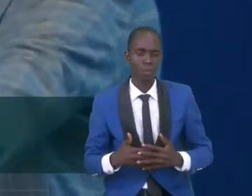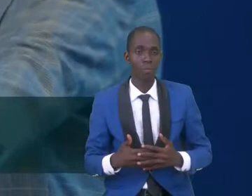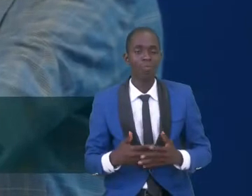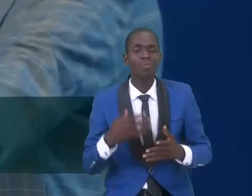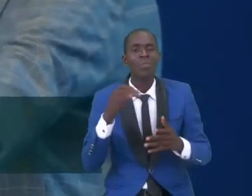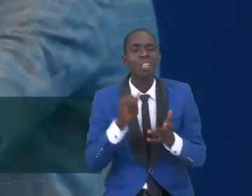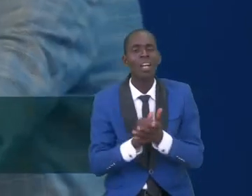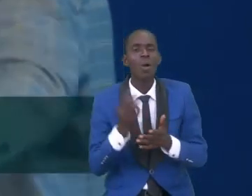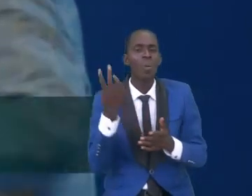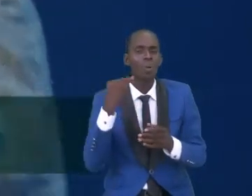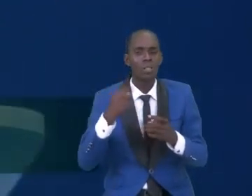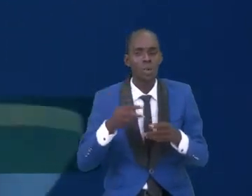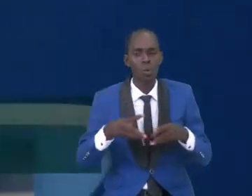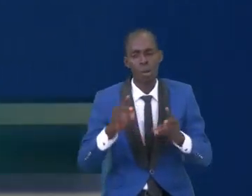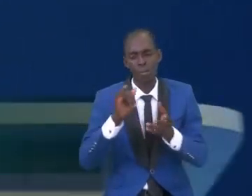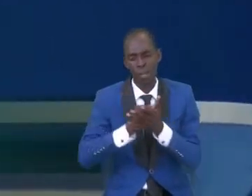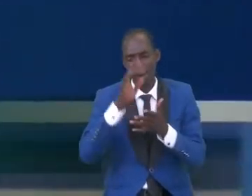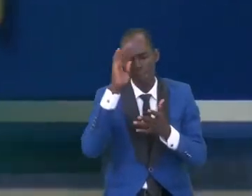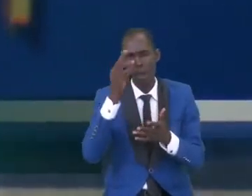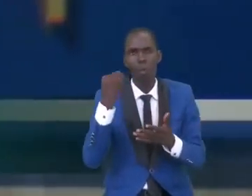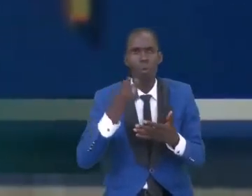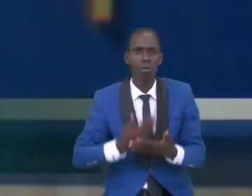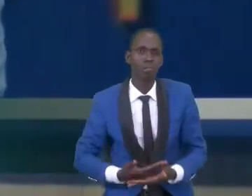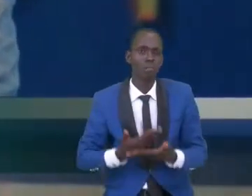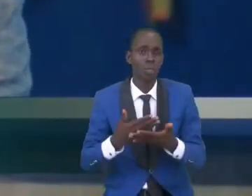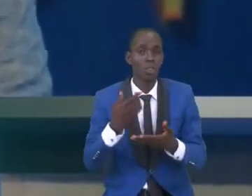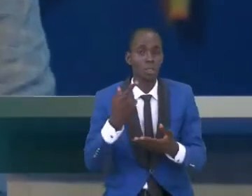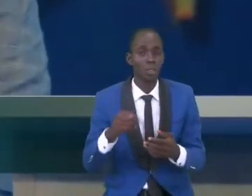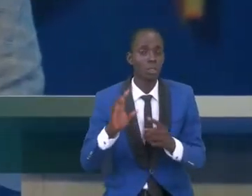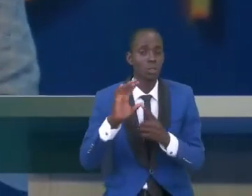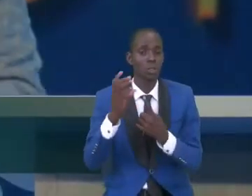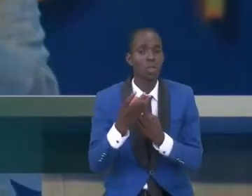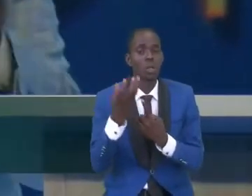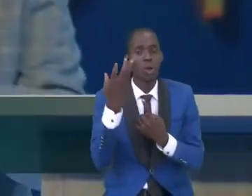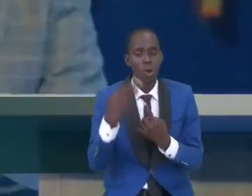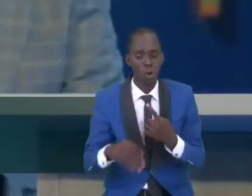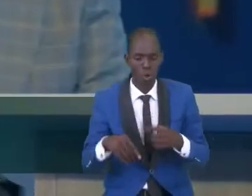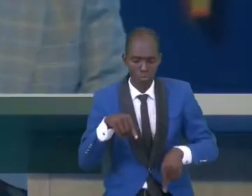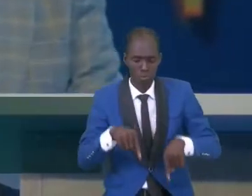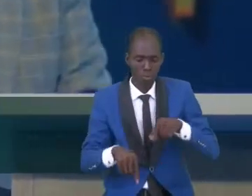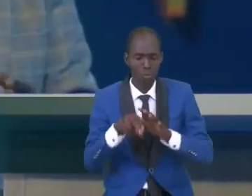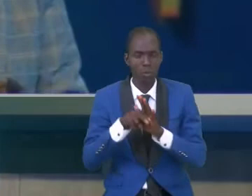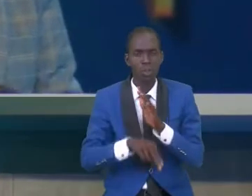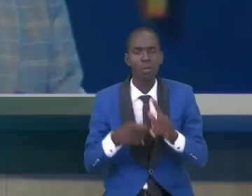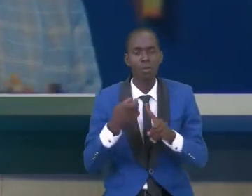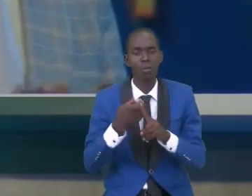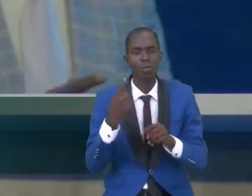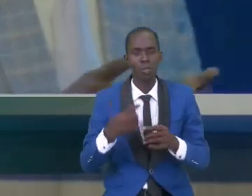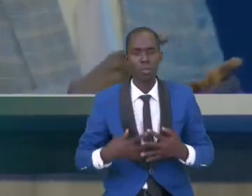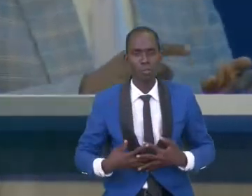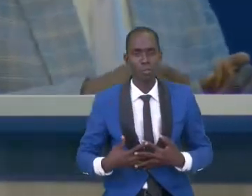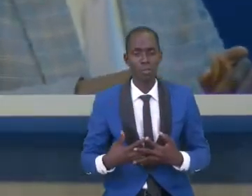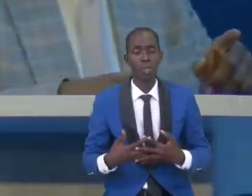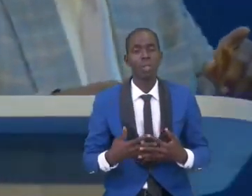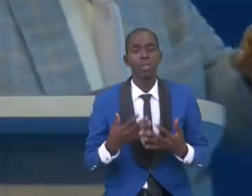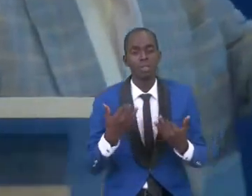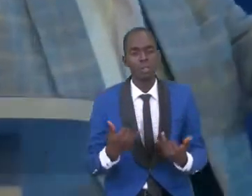he was born. The condition of lameness from the womb. Number two, our